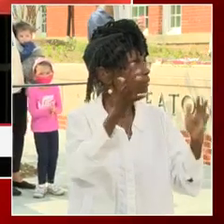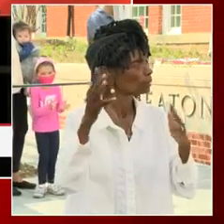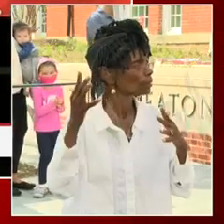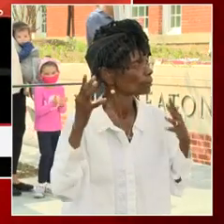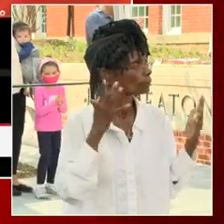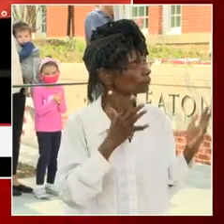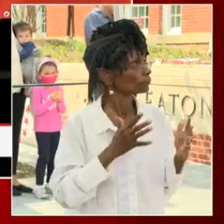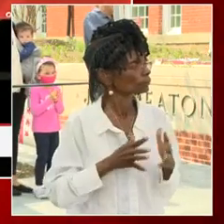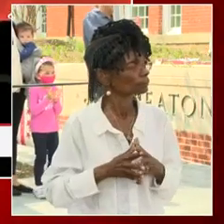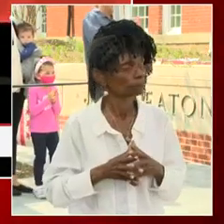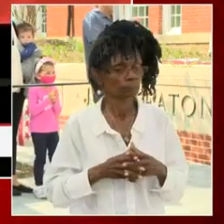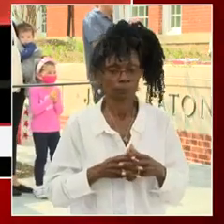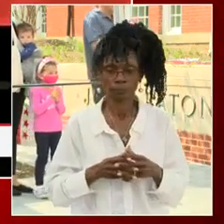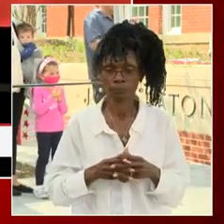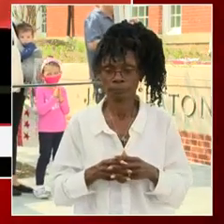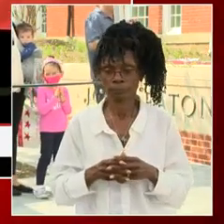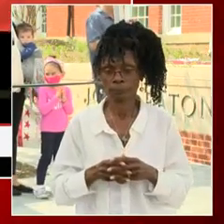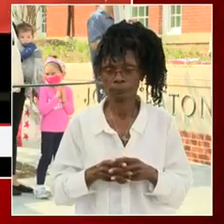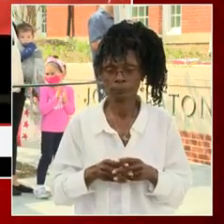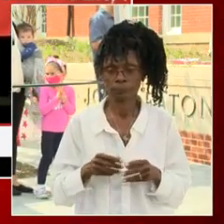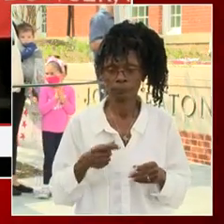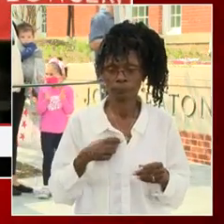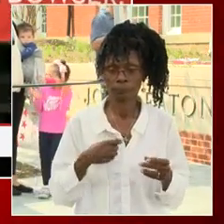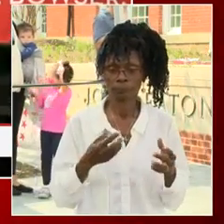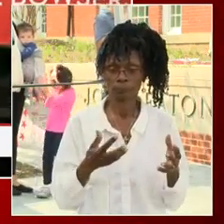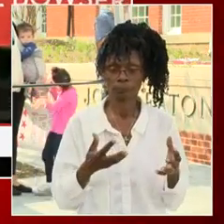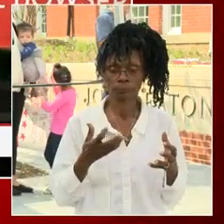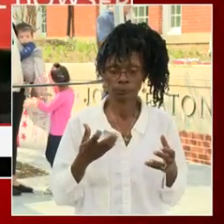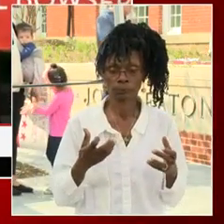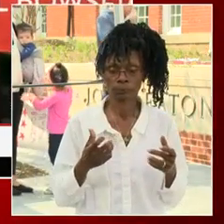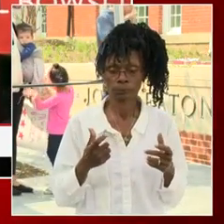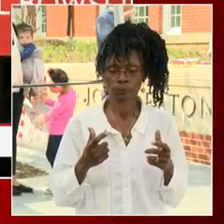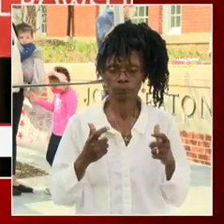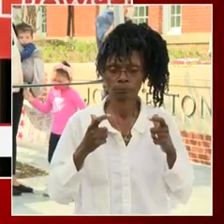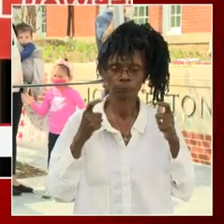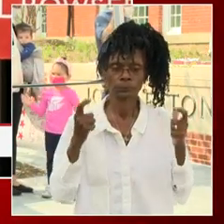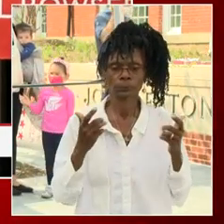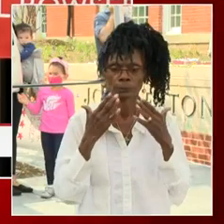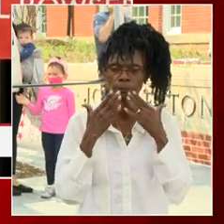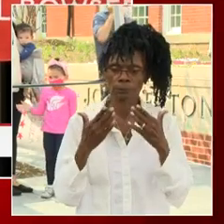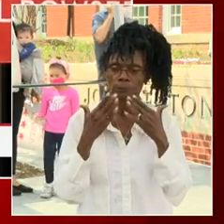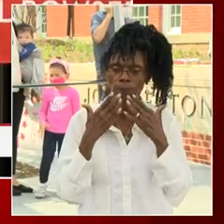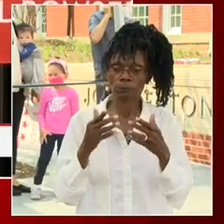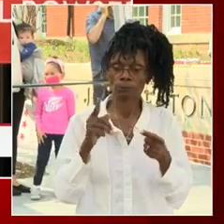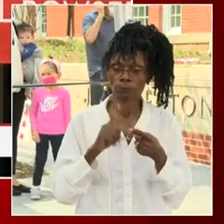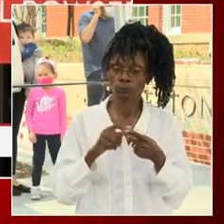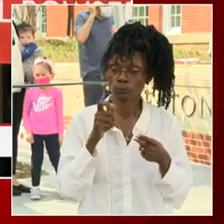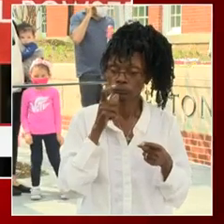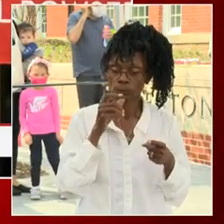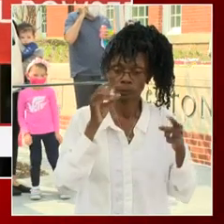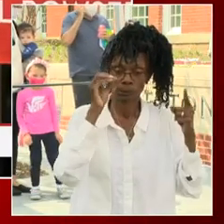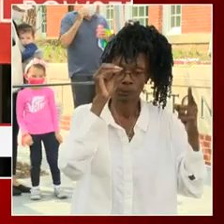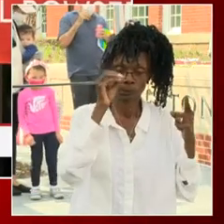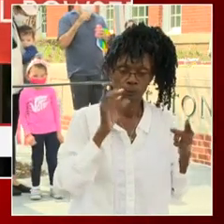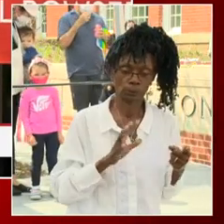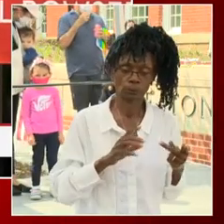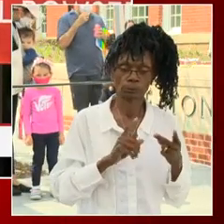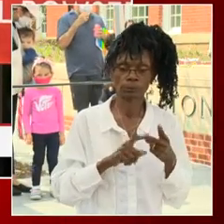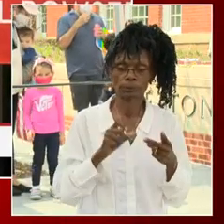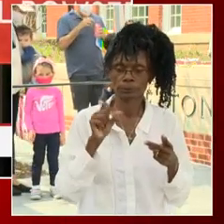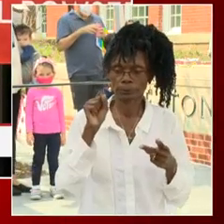I want to say a personal big thank you to the teachers, staff, and leadership here at Eaton.